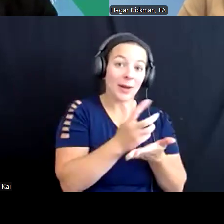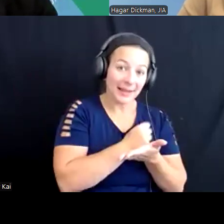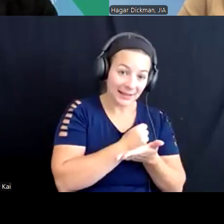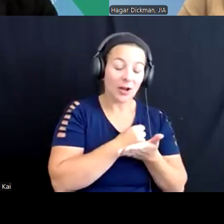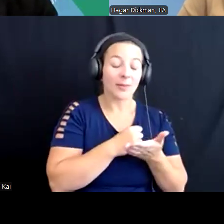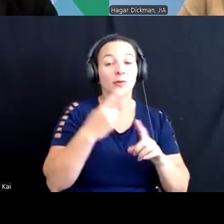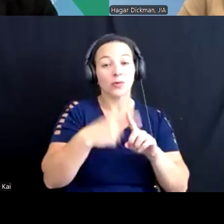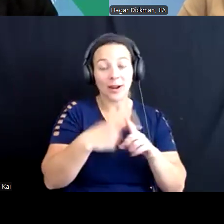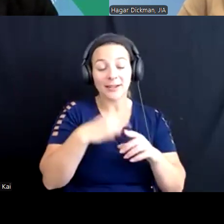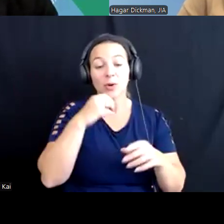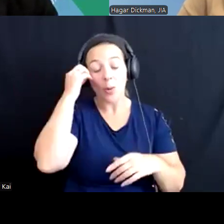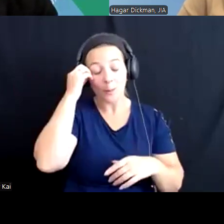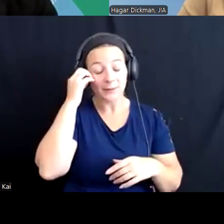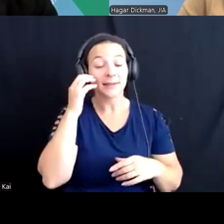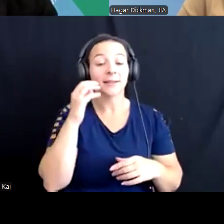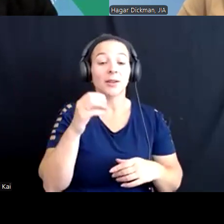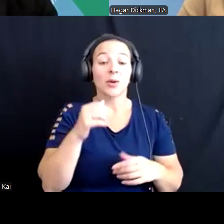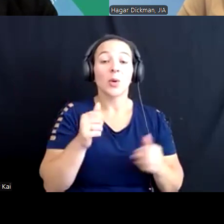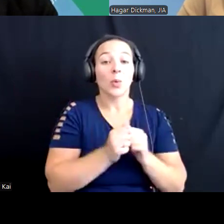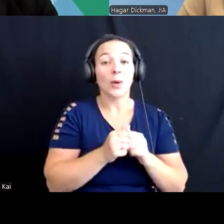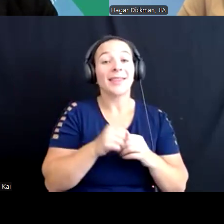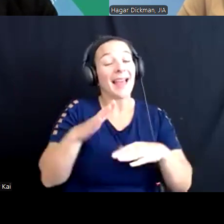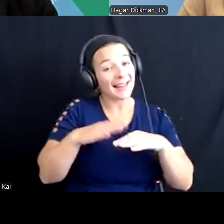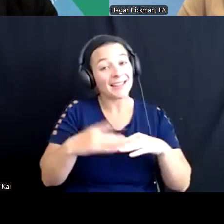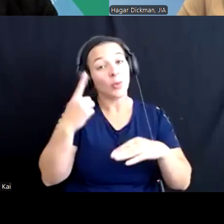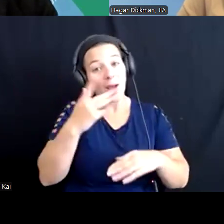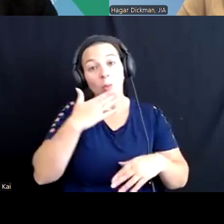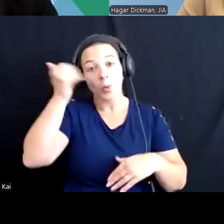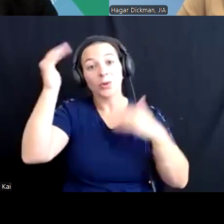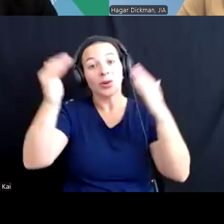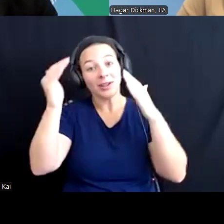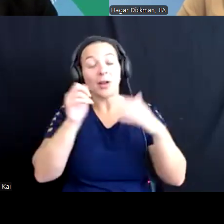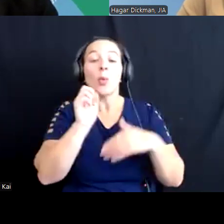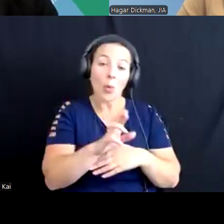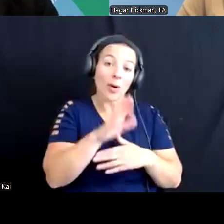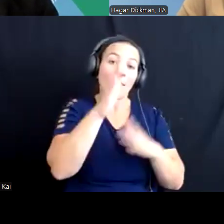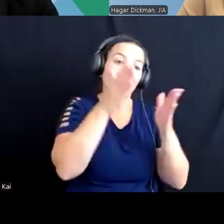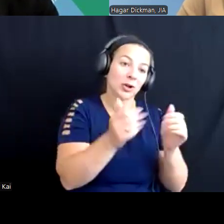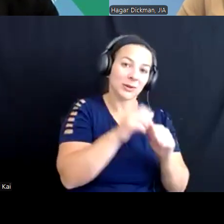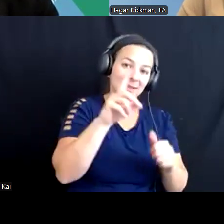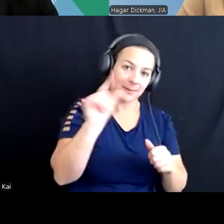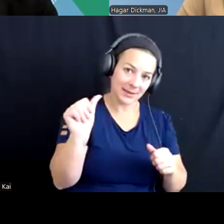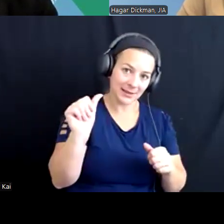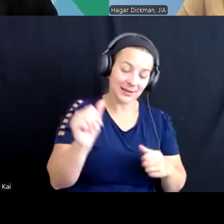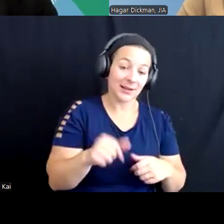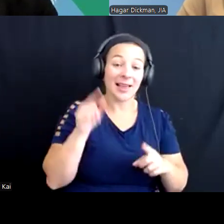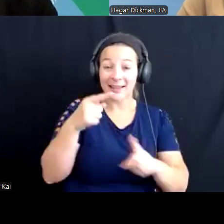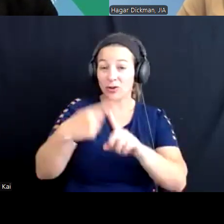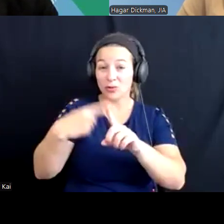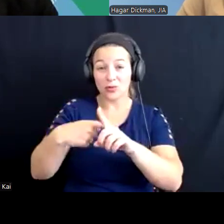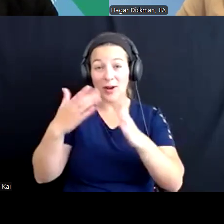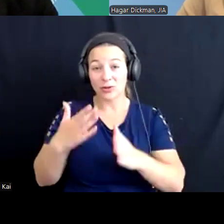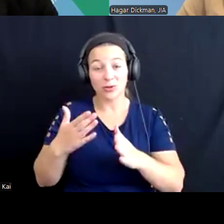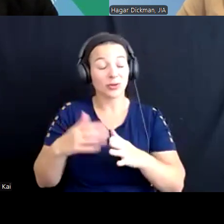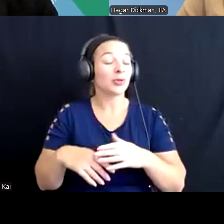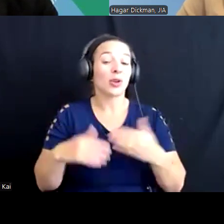households with at least one older adult person or a person with a disability. These renters are highly